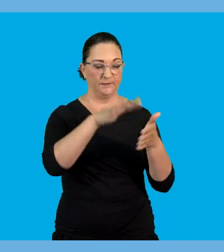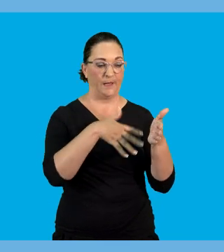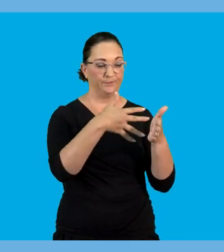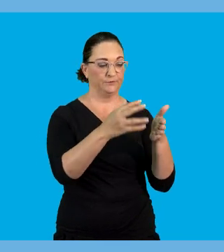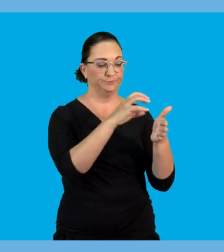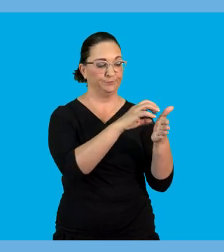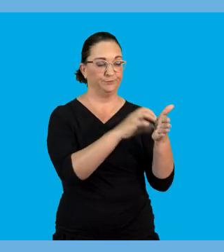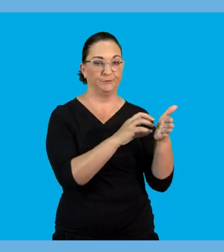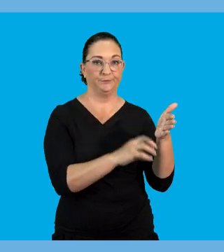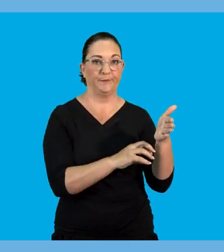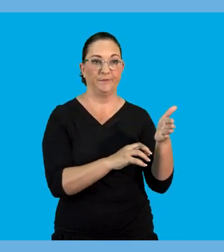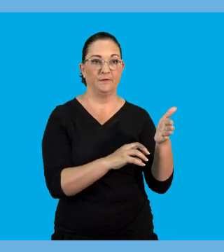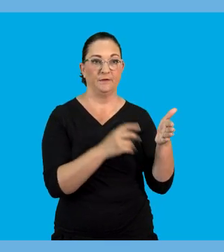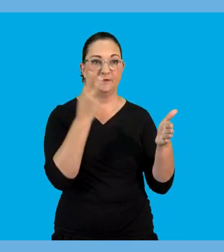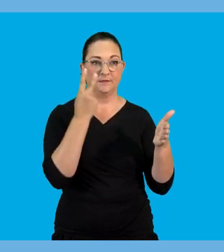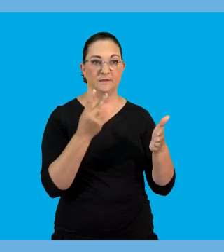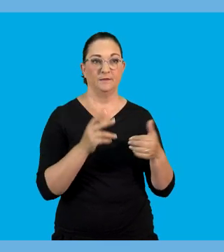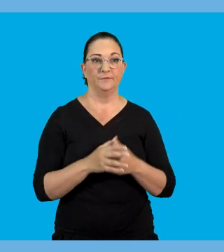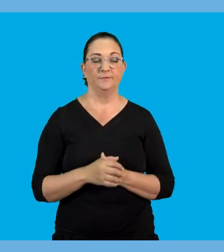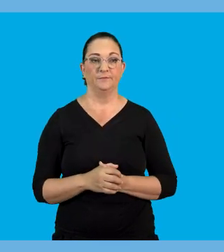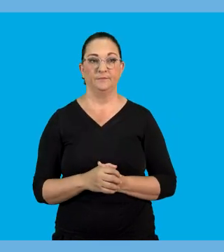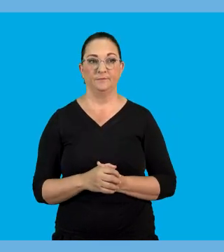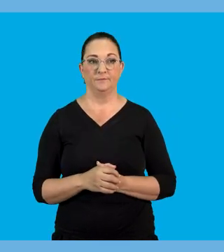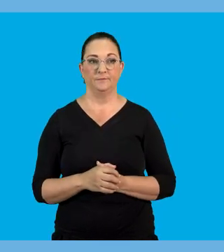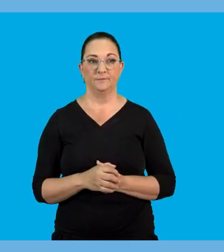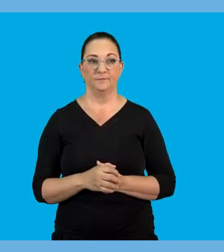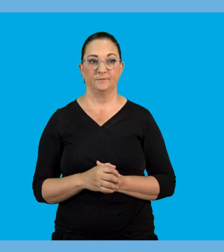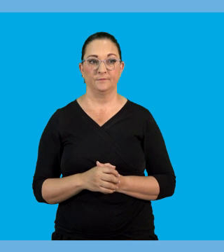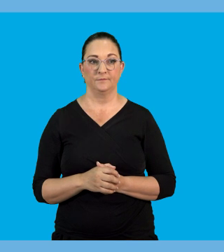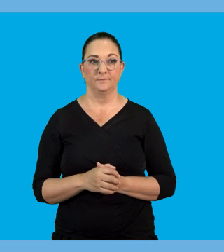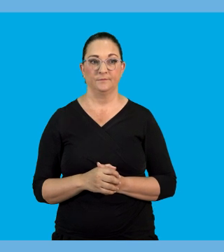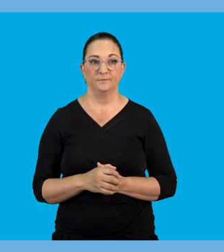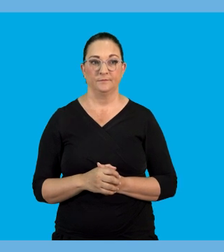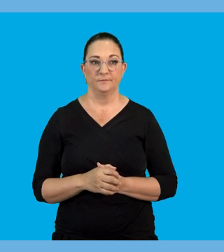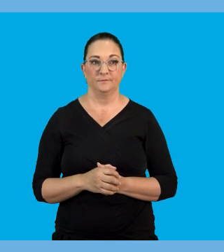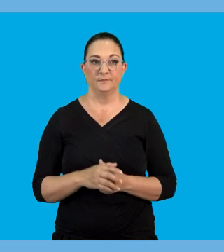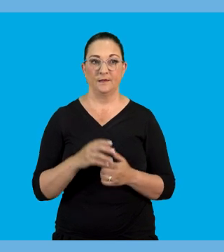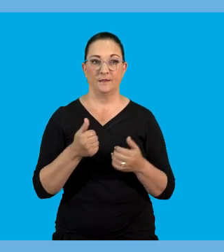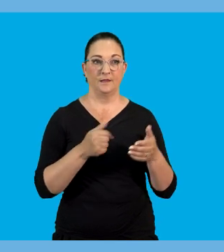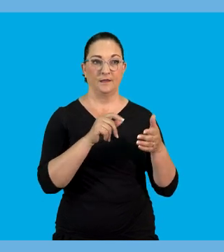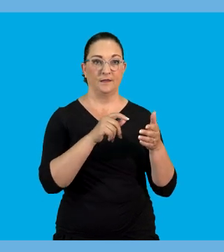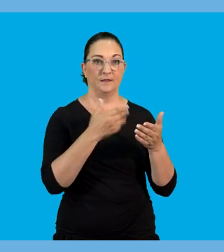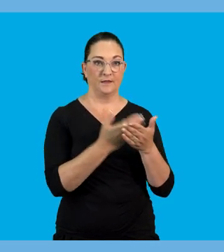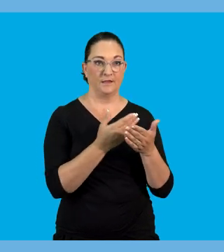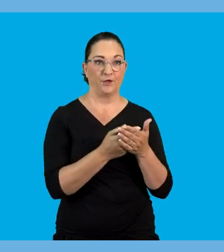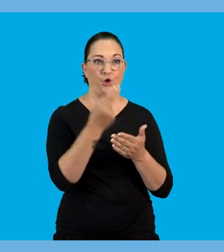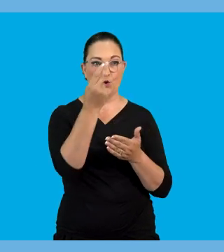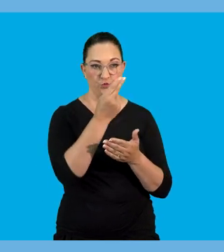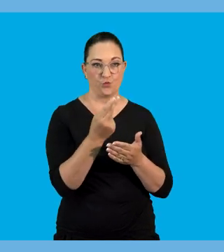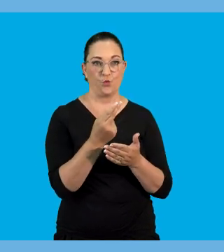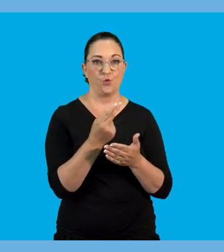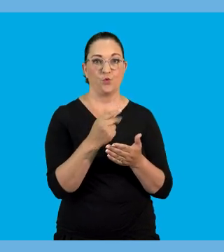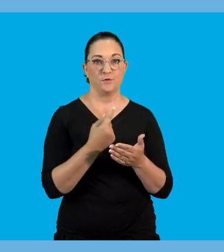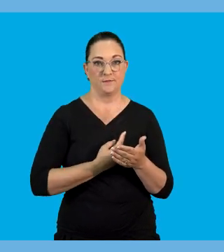the table. Which images are they referring to? These two images. So we need to look at these images and redraw the images to